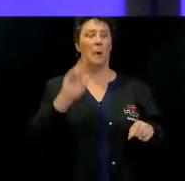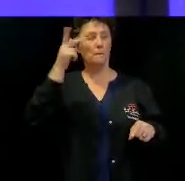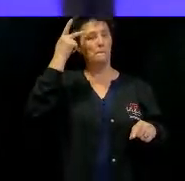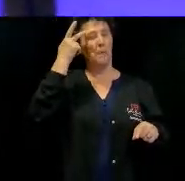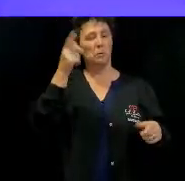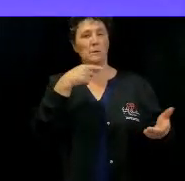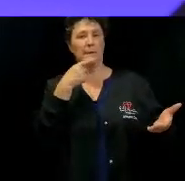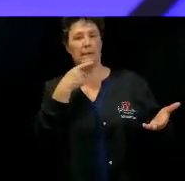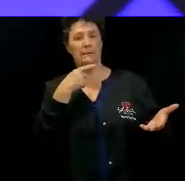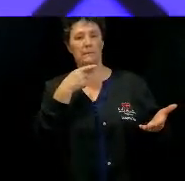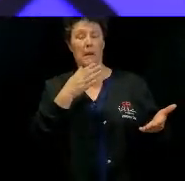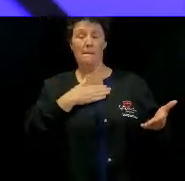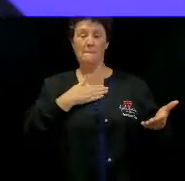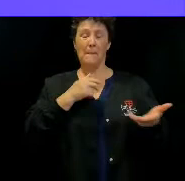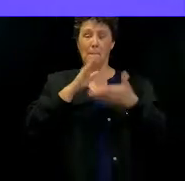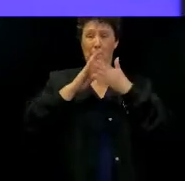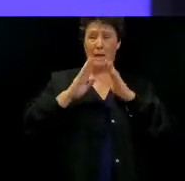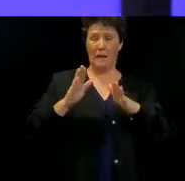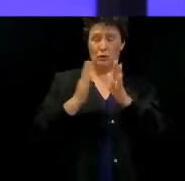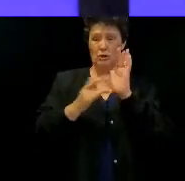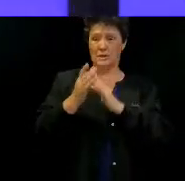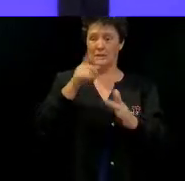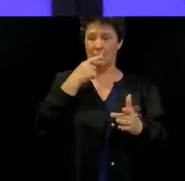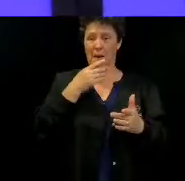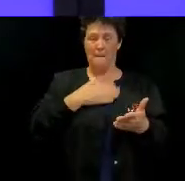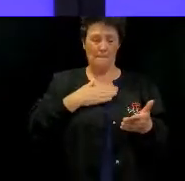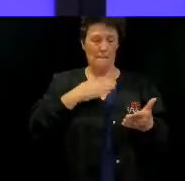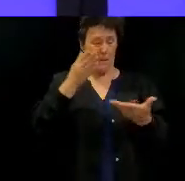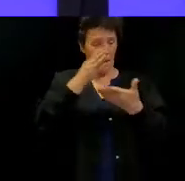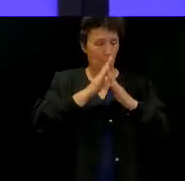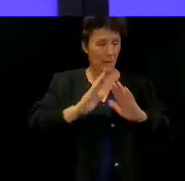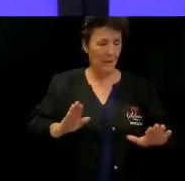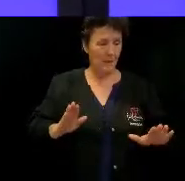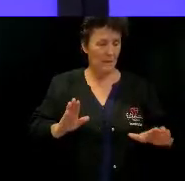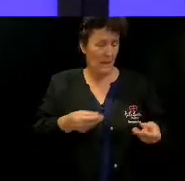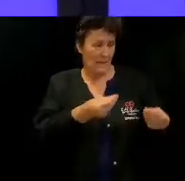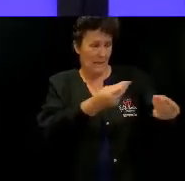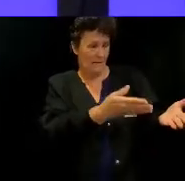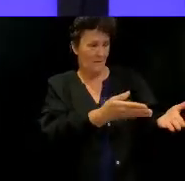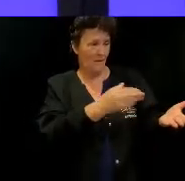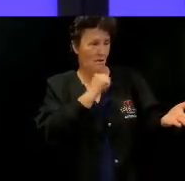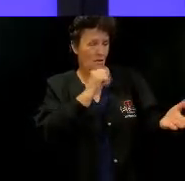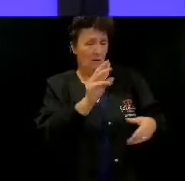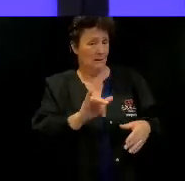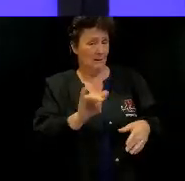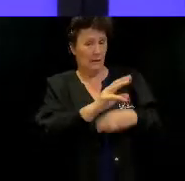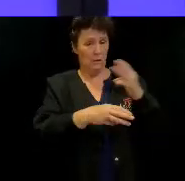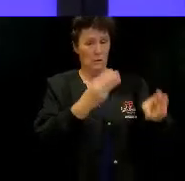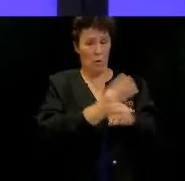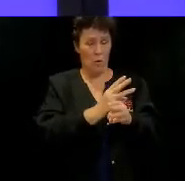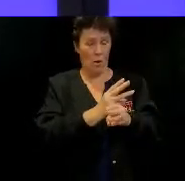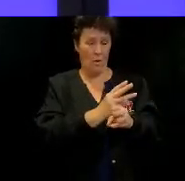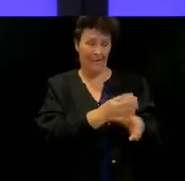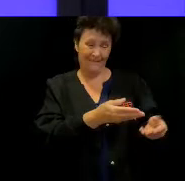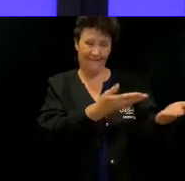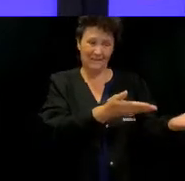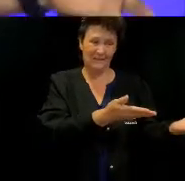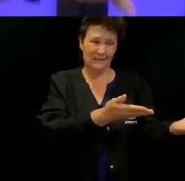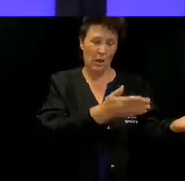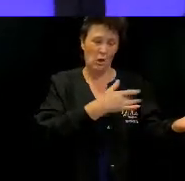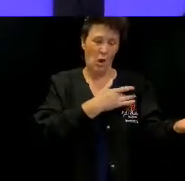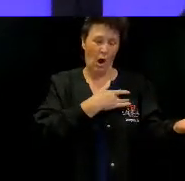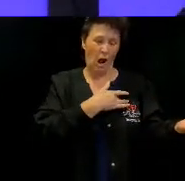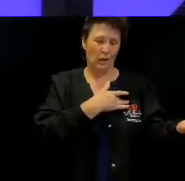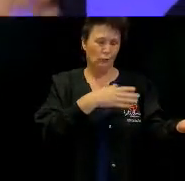He said, my peace. He said, peace I leave with you. My peace I give unto you. Not as the world gives do I give to you. Let not your heart be